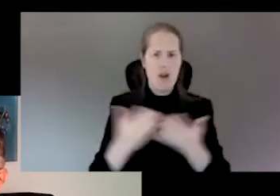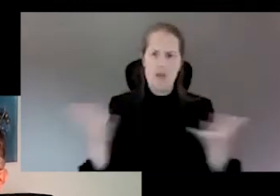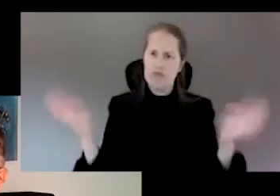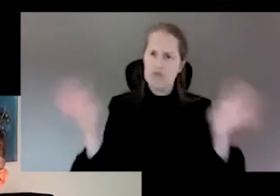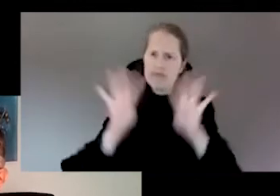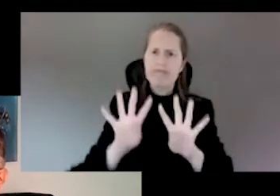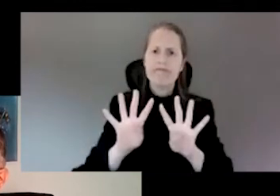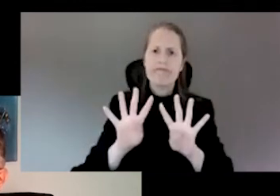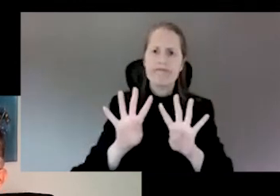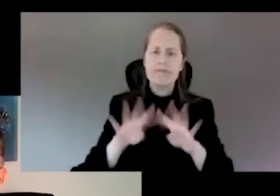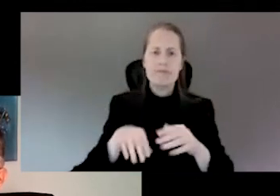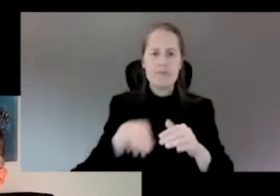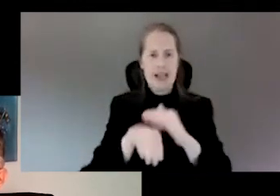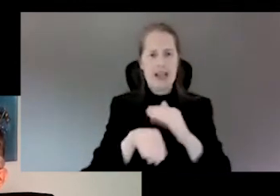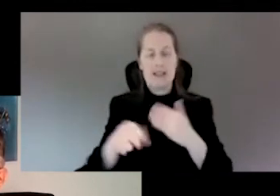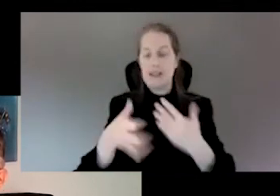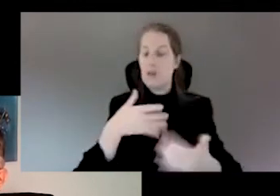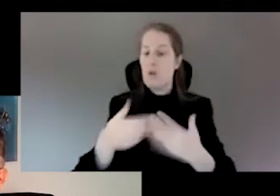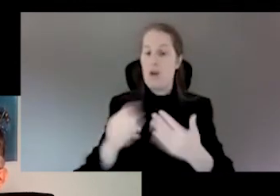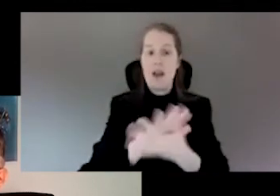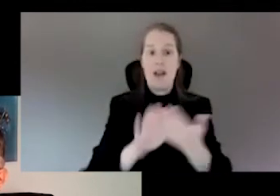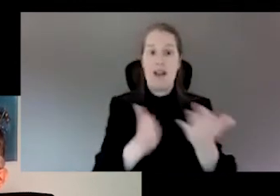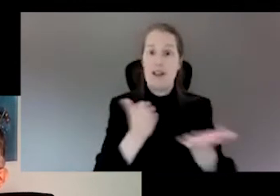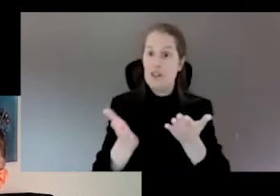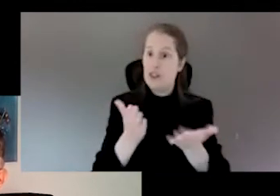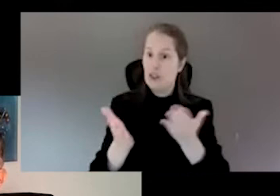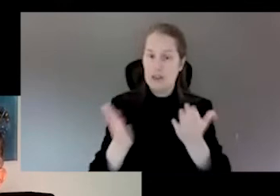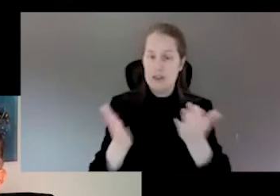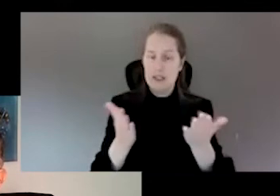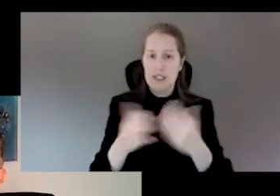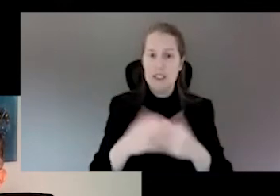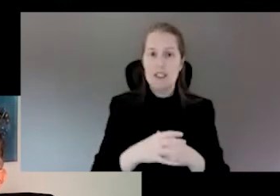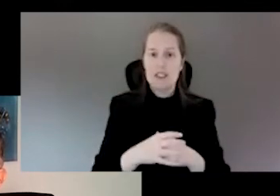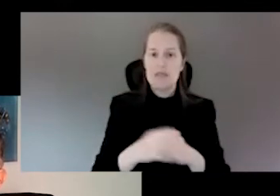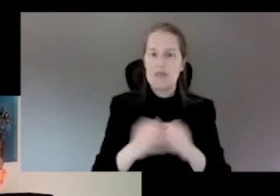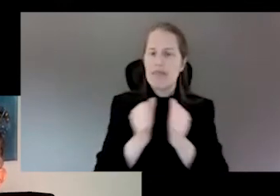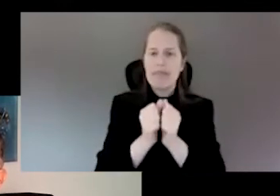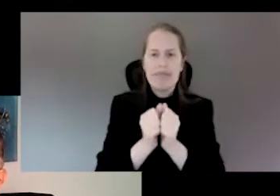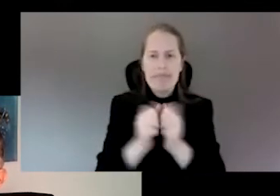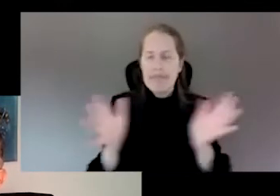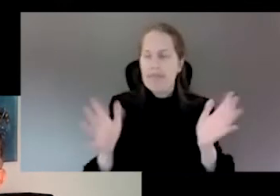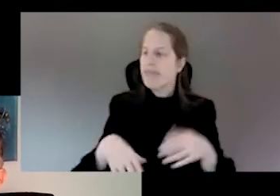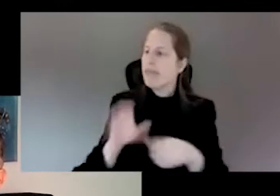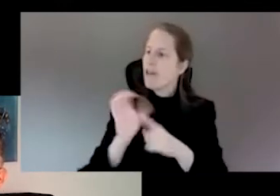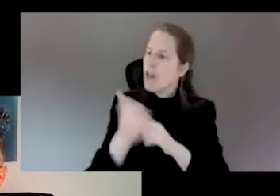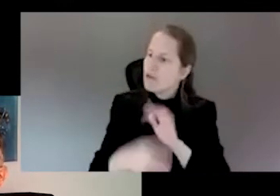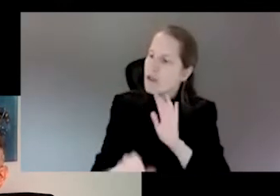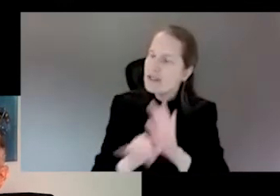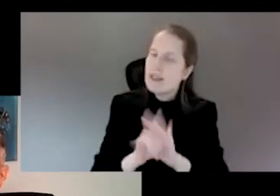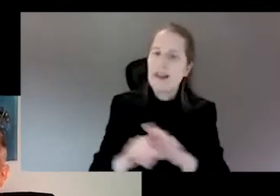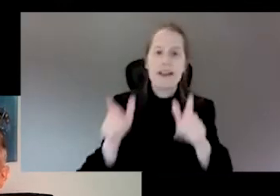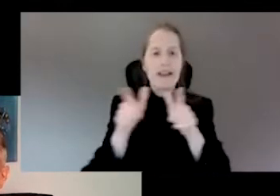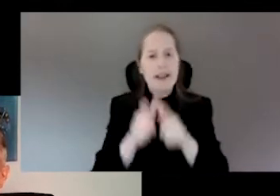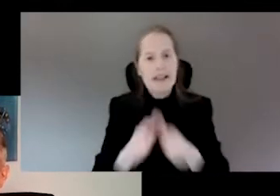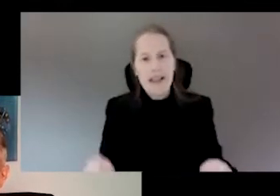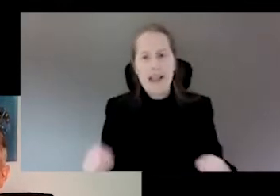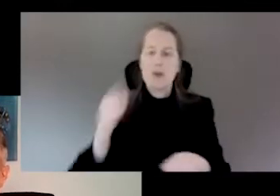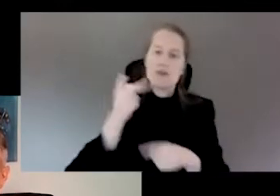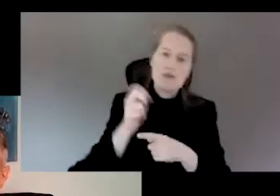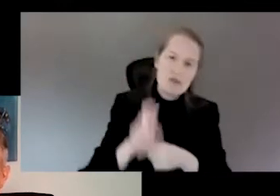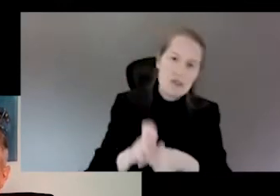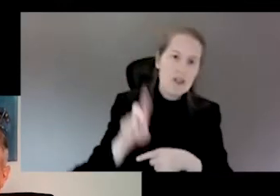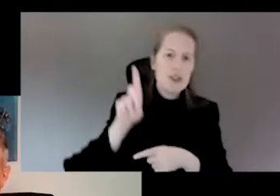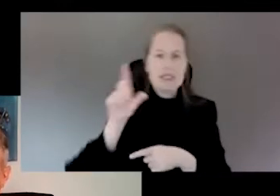all services regardless disability, ethnicity, cultural identities, language, gender,